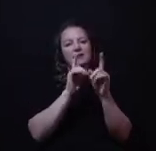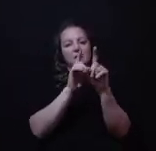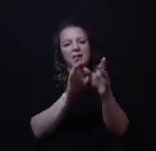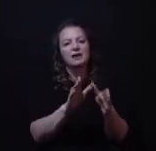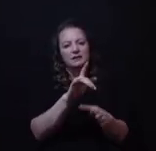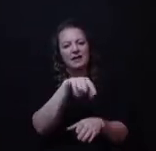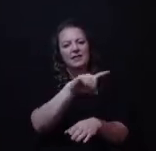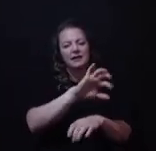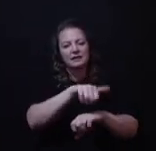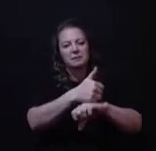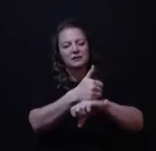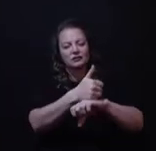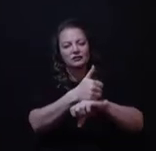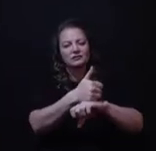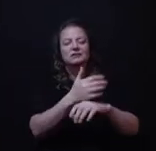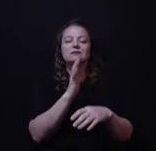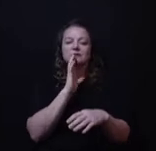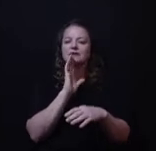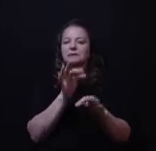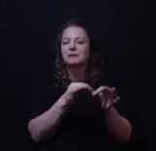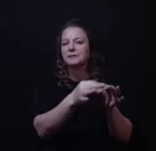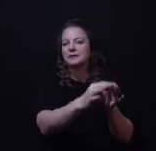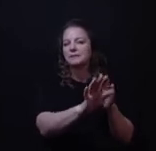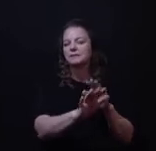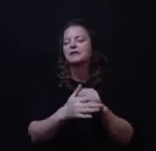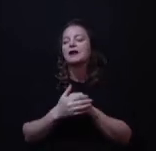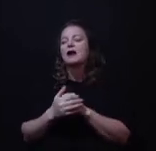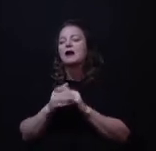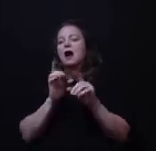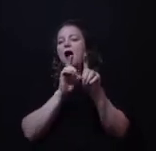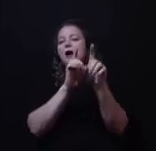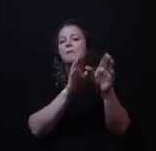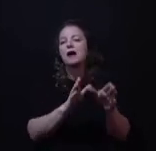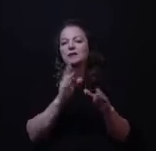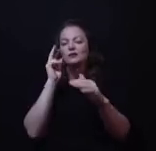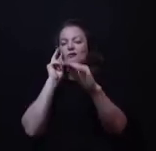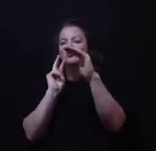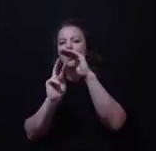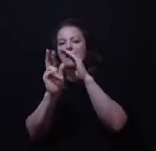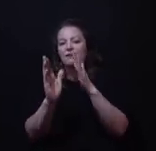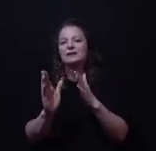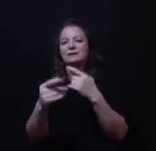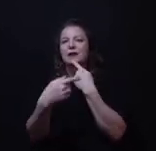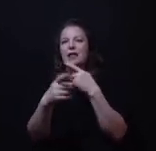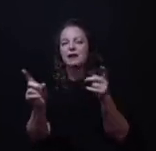establish. We're going to talk about this in a minute. Apostles, prophets, they proclaim.